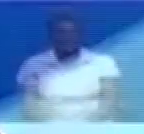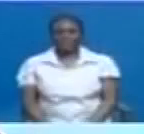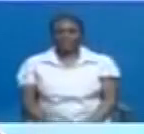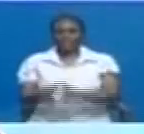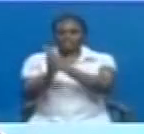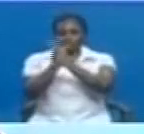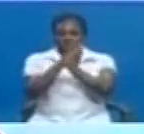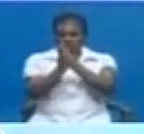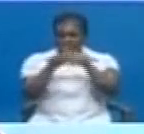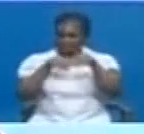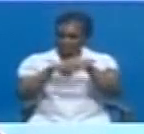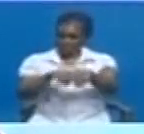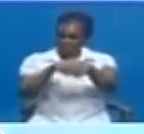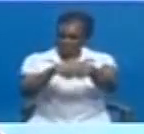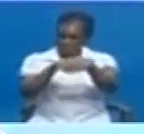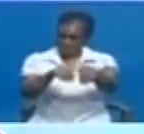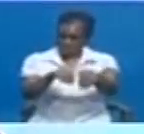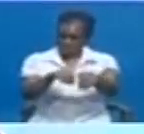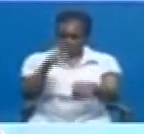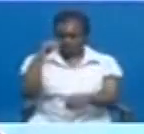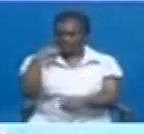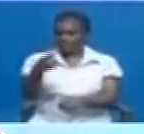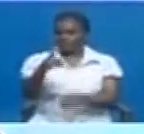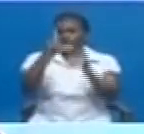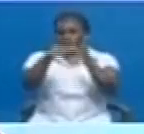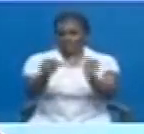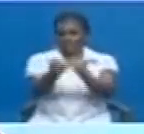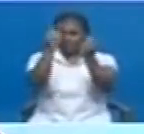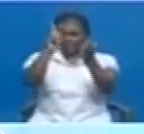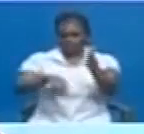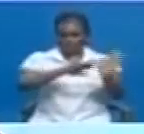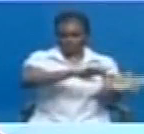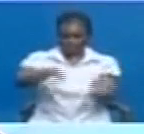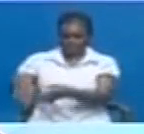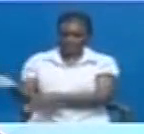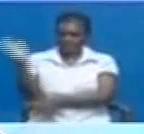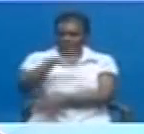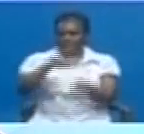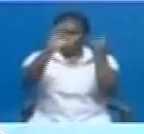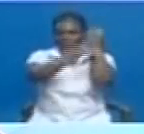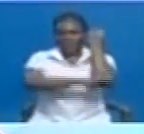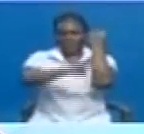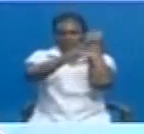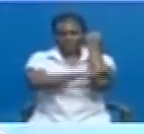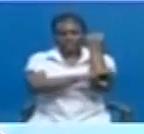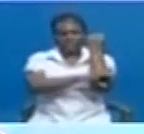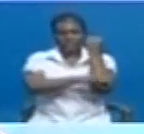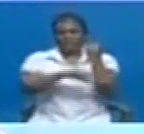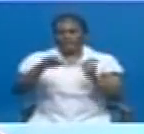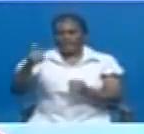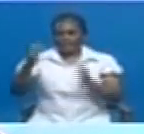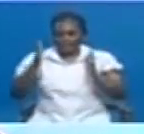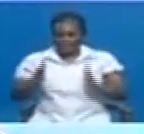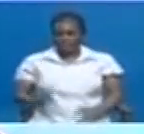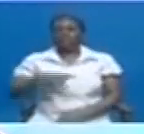That's a story we're keeping an eye on for you, and we'll let you know the developments therein. Let's bring you back to the country. A third student has succumbed to his injuries